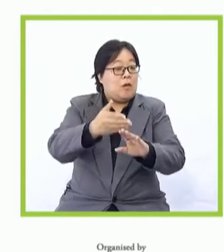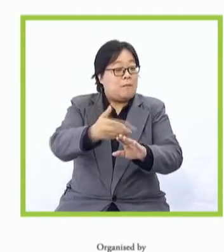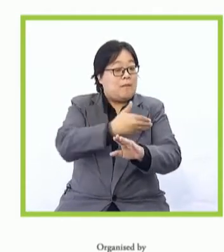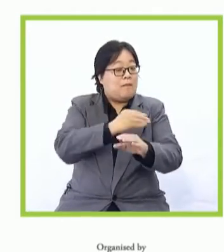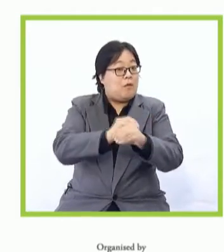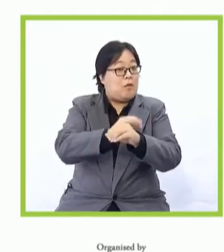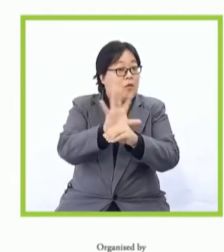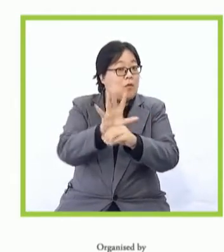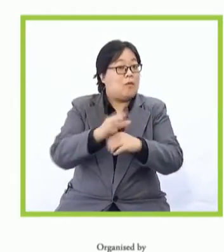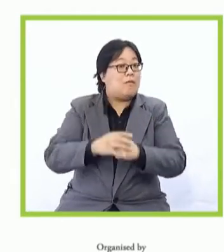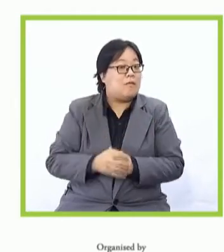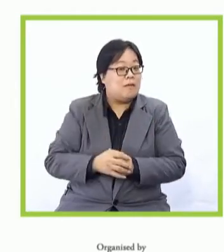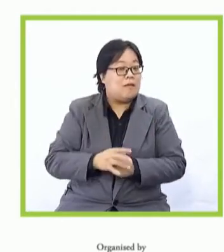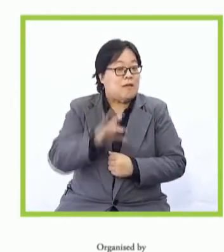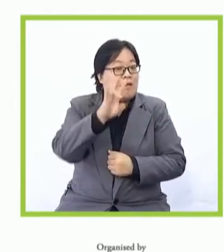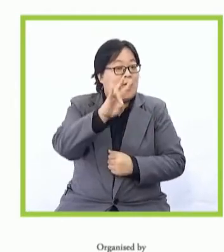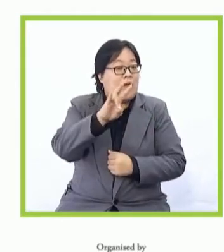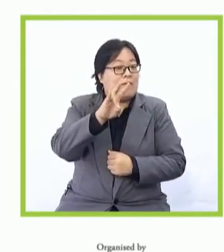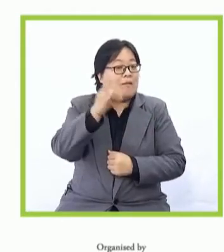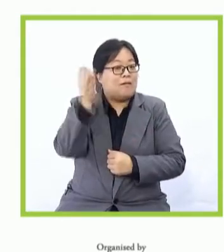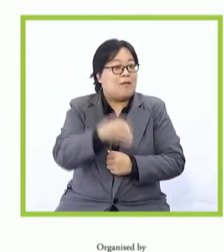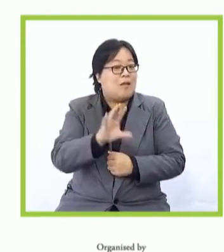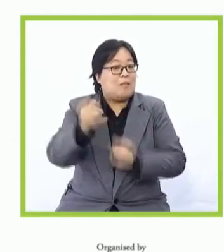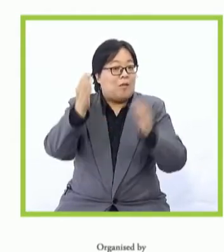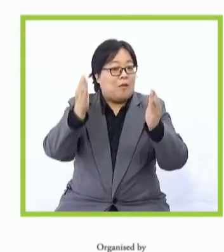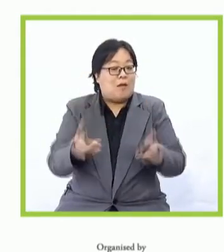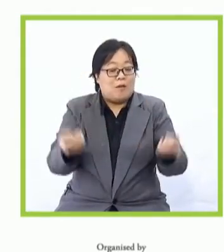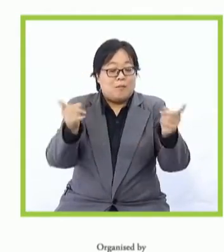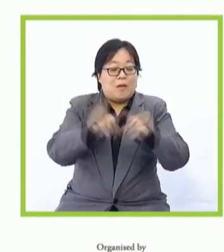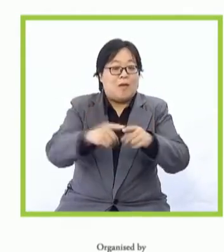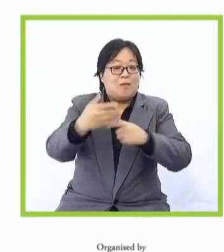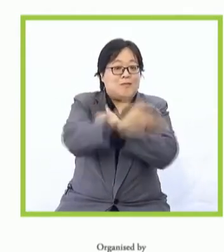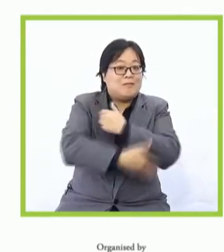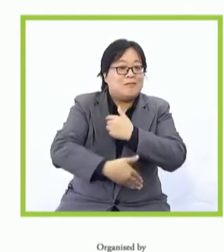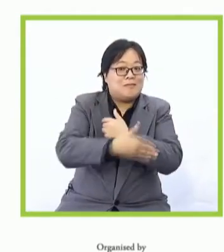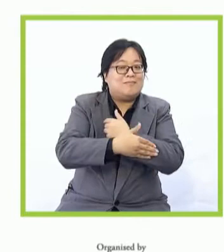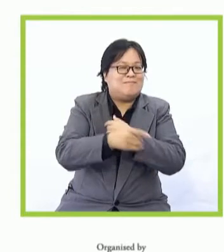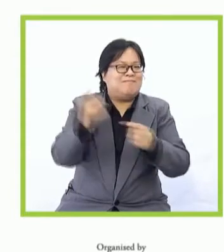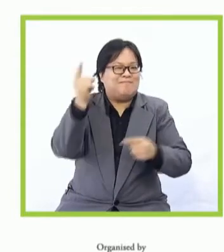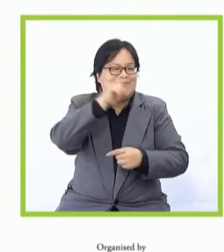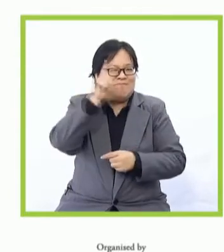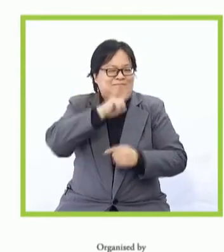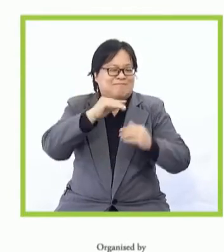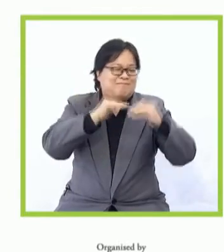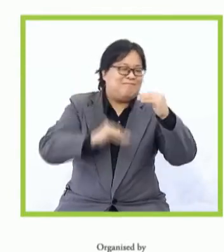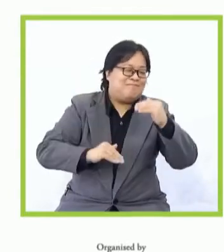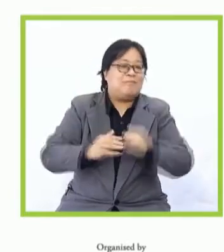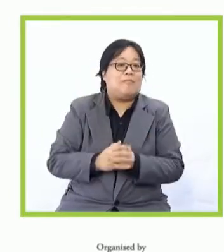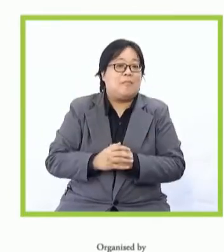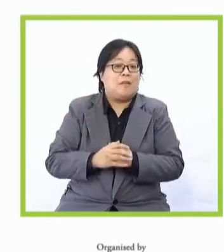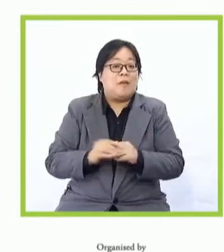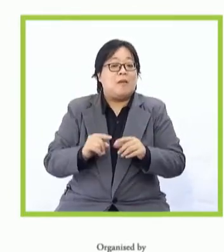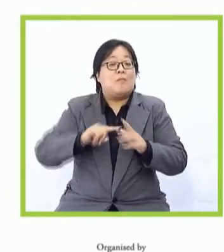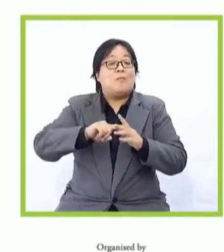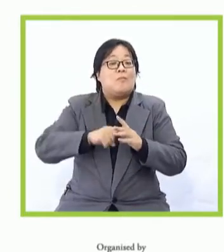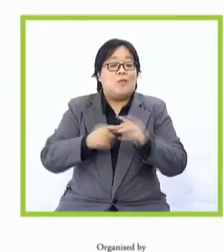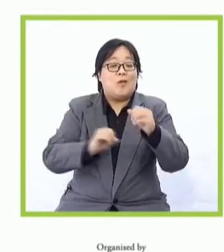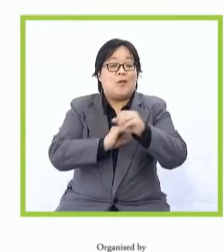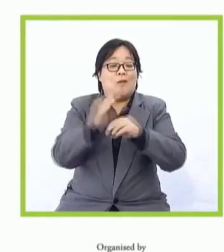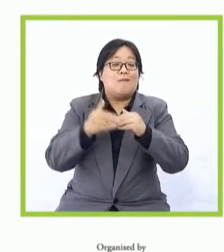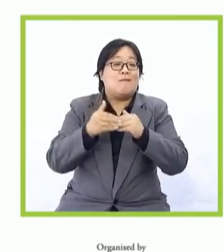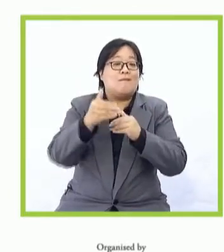about 7 in 10 people lived in countries where inequality was getting worse. And since the COVID crisis began, it's